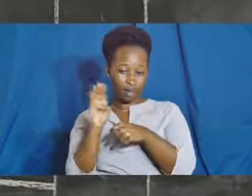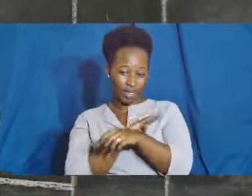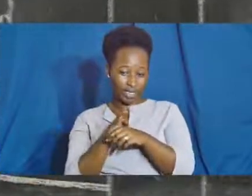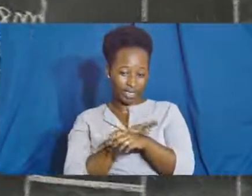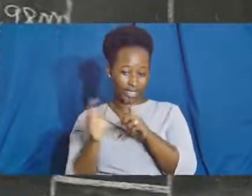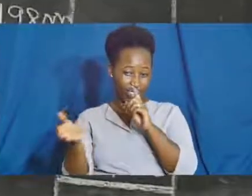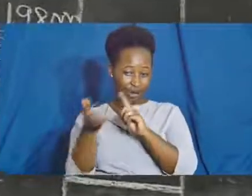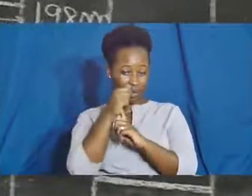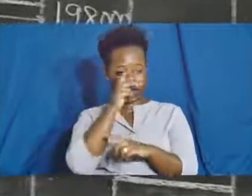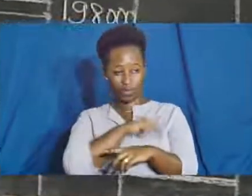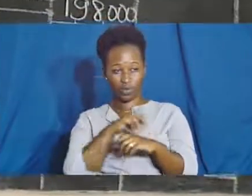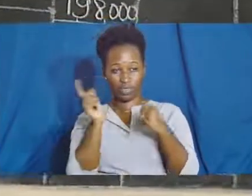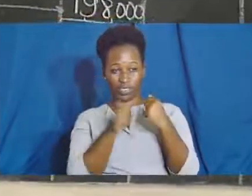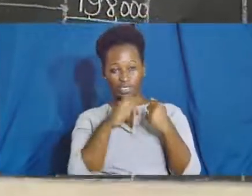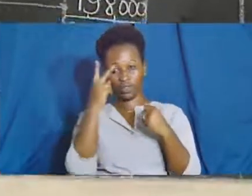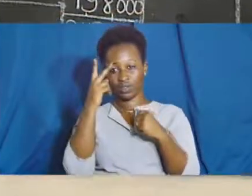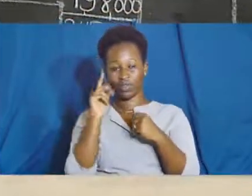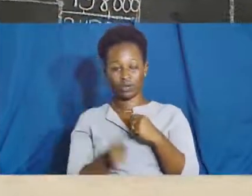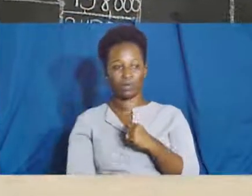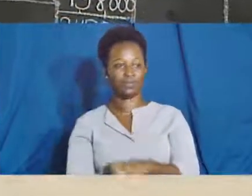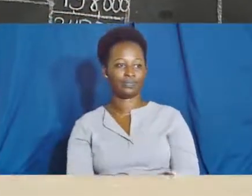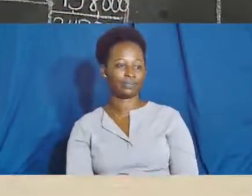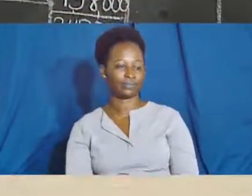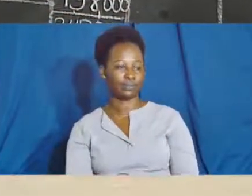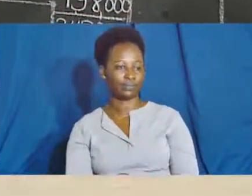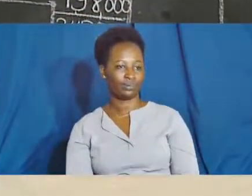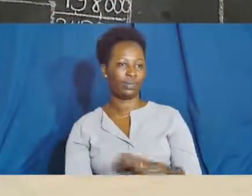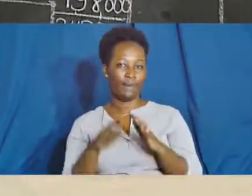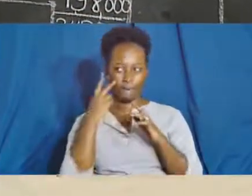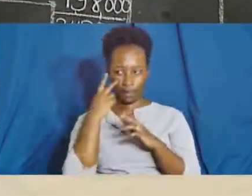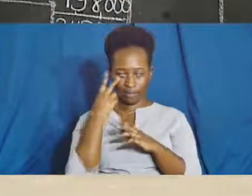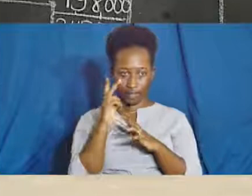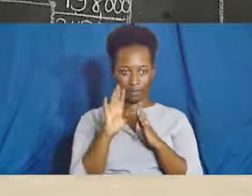62,000. I think you can check this. Yeah, then after,